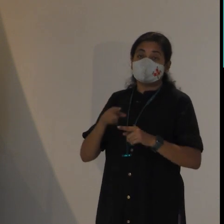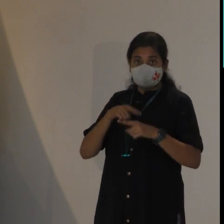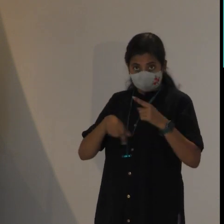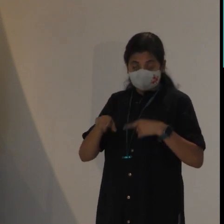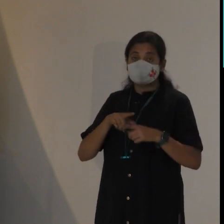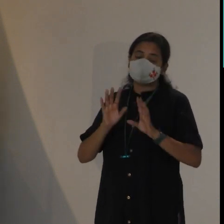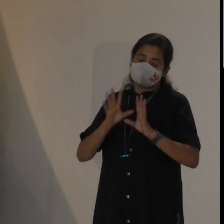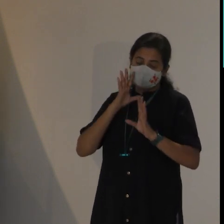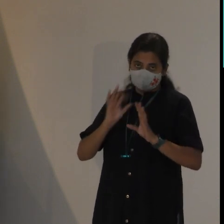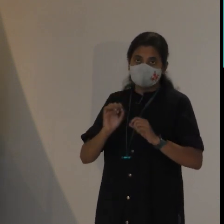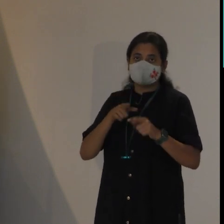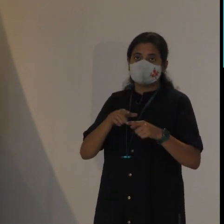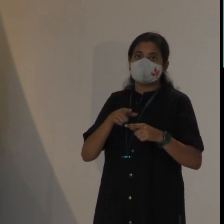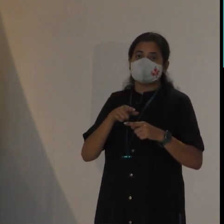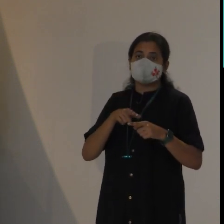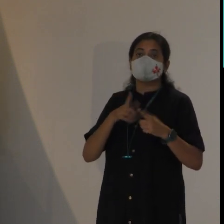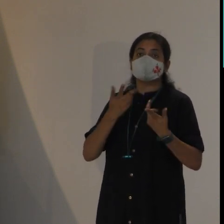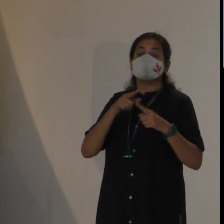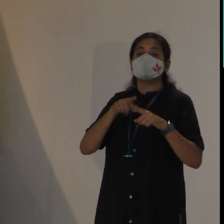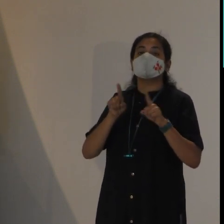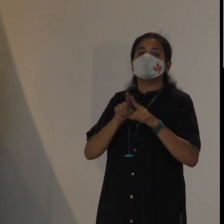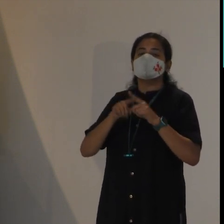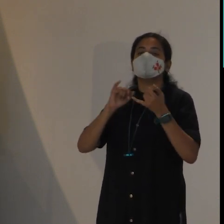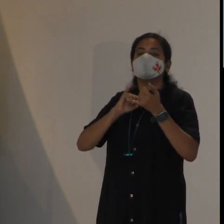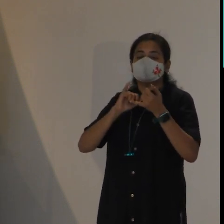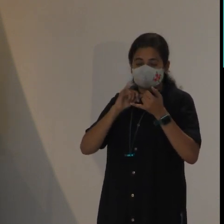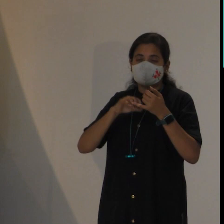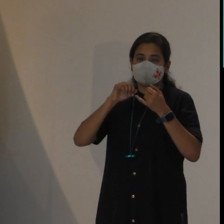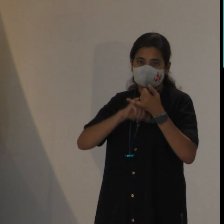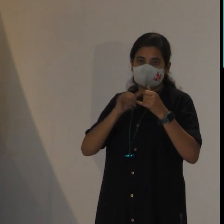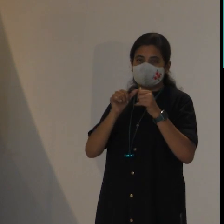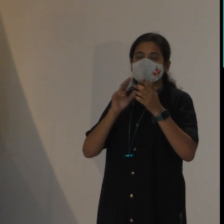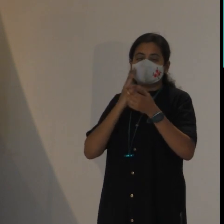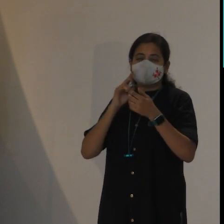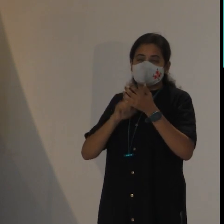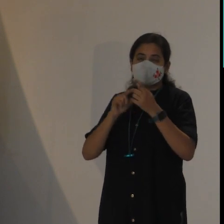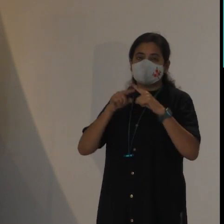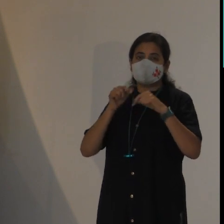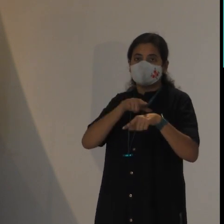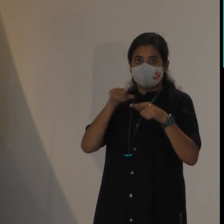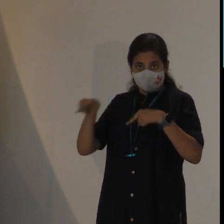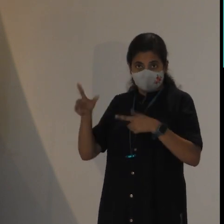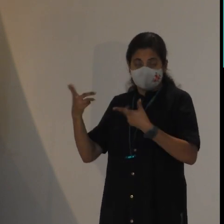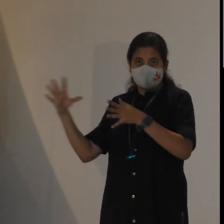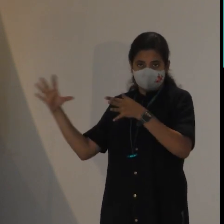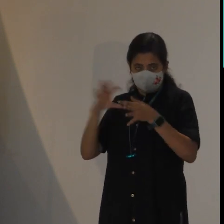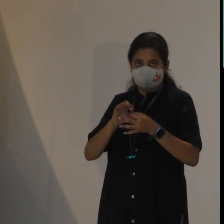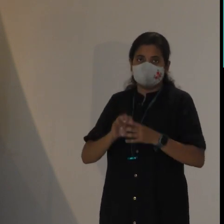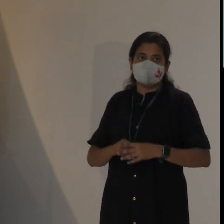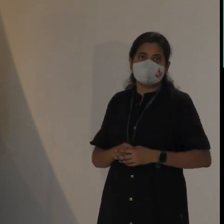Konkani Christians, the feast of Saint Francis Xavier, a very controversial poster boy for